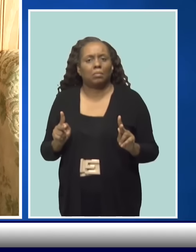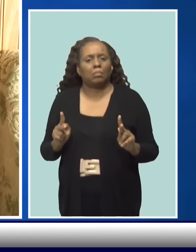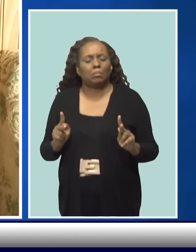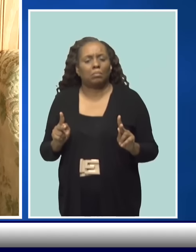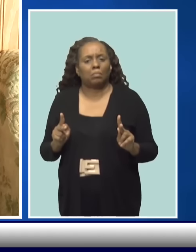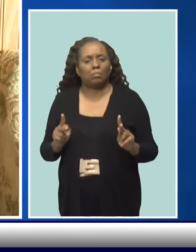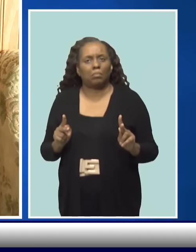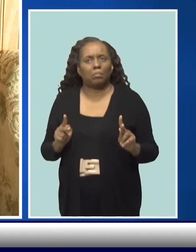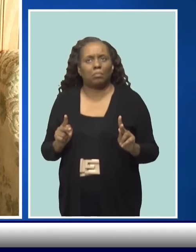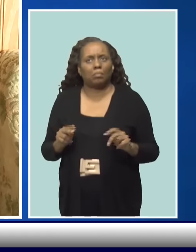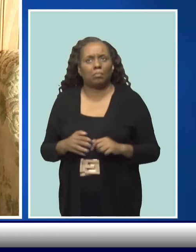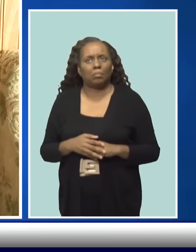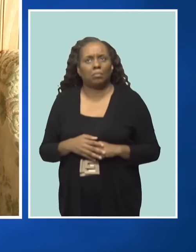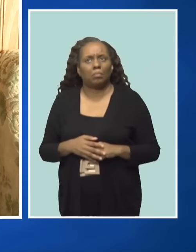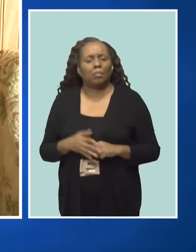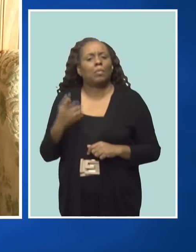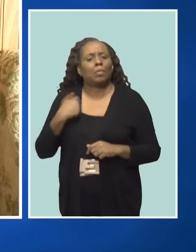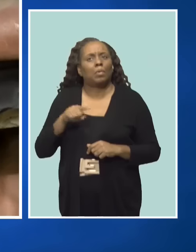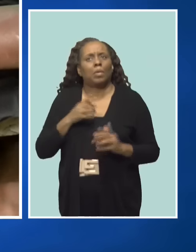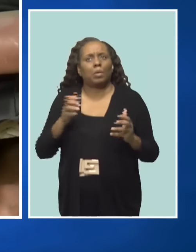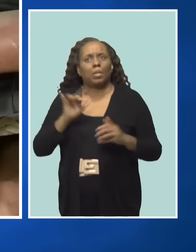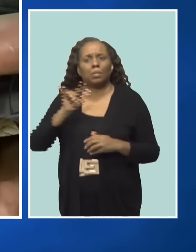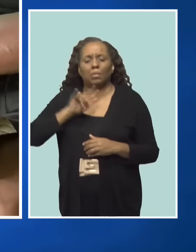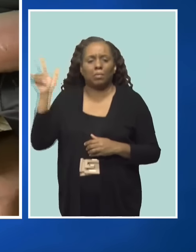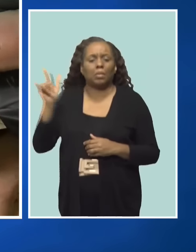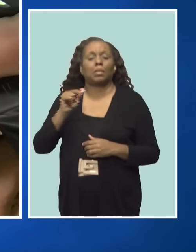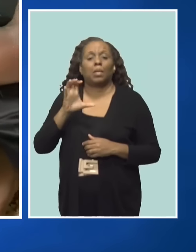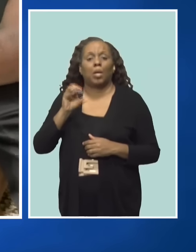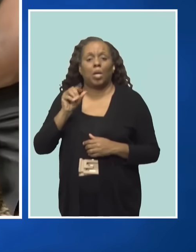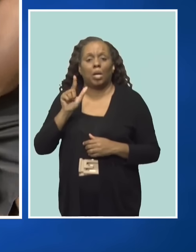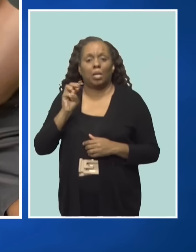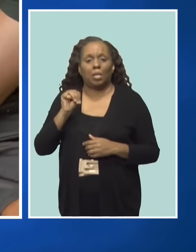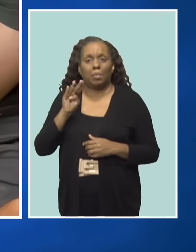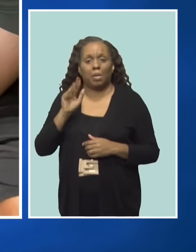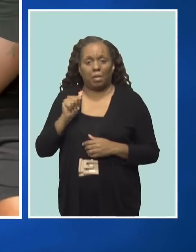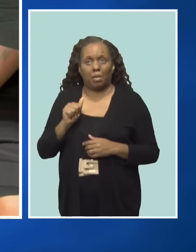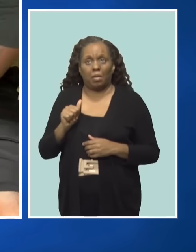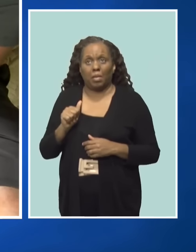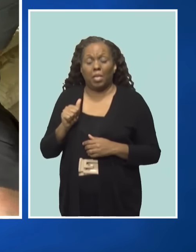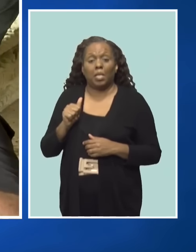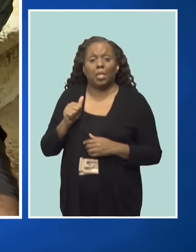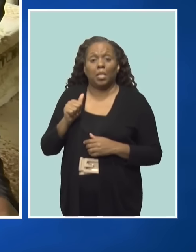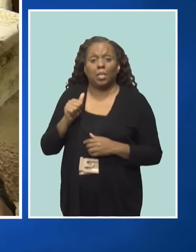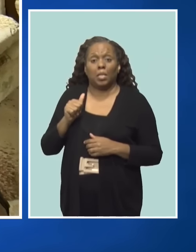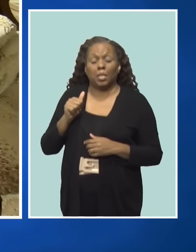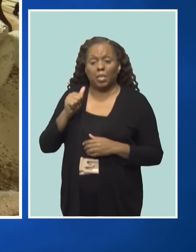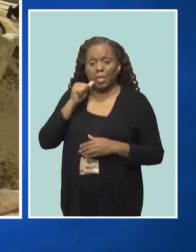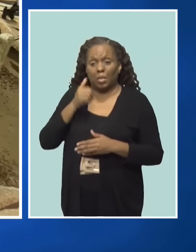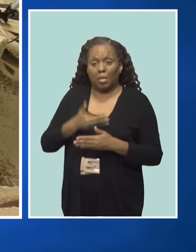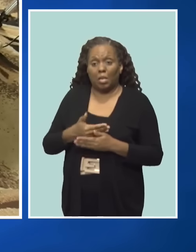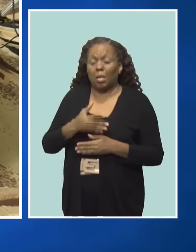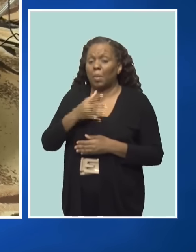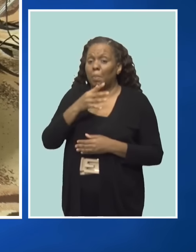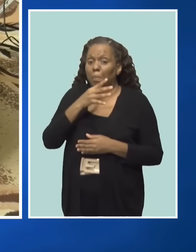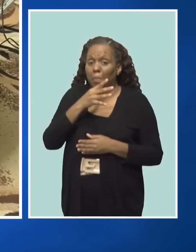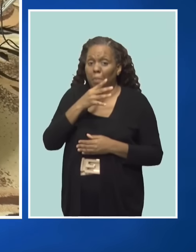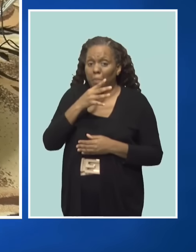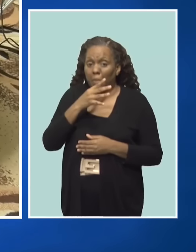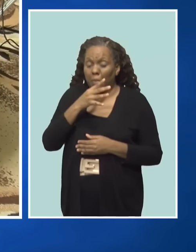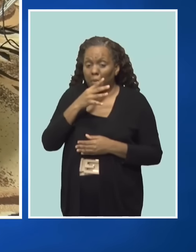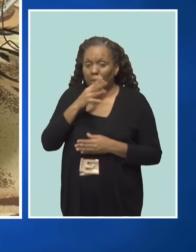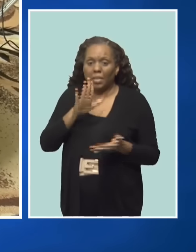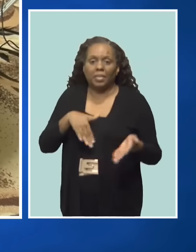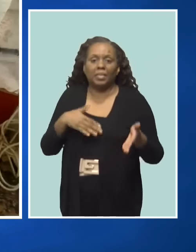go out there in Colombia. Amaya lost her mother, Sharyan Holmes, to a severe asthma attack last December,